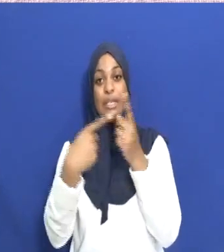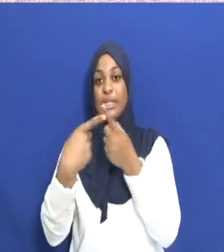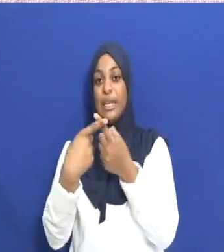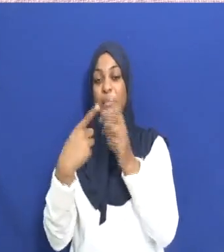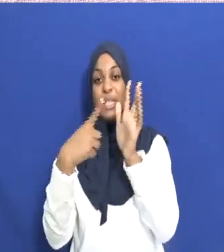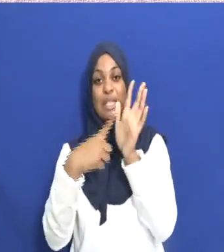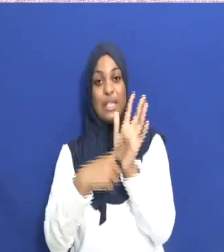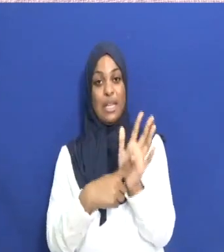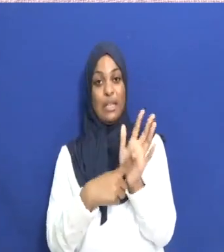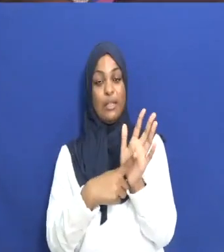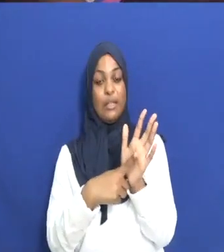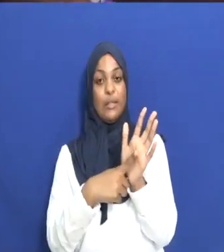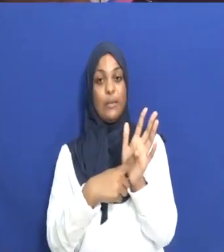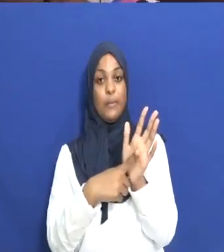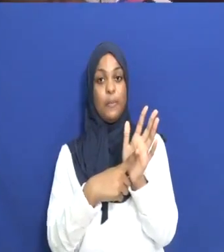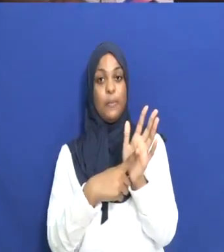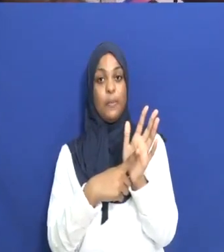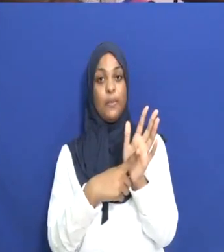write as 6